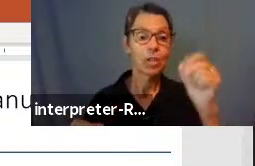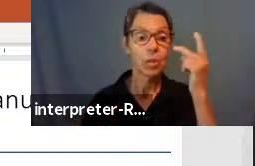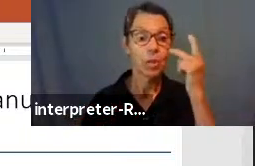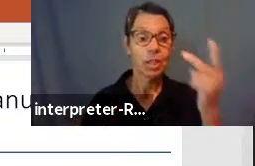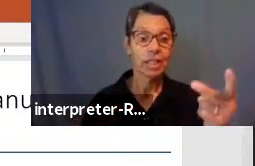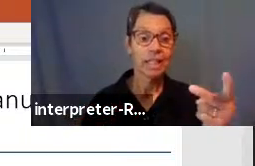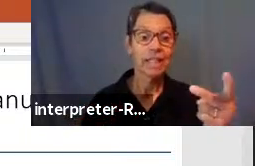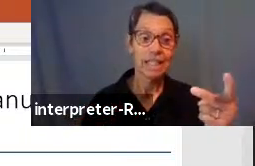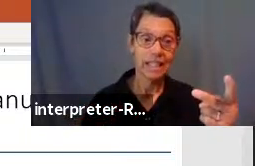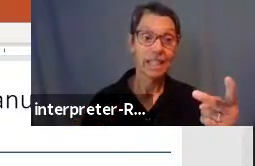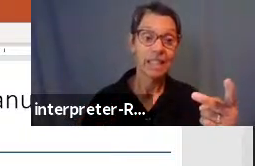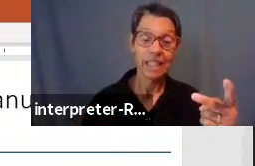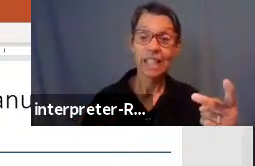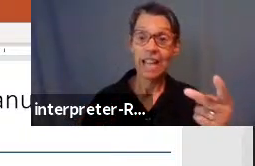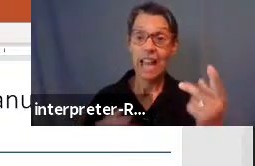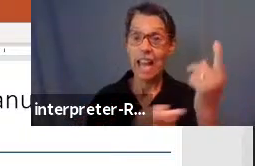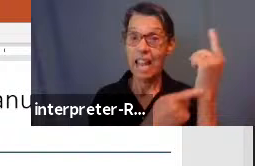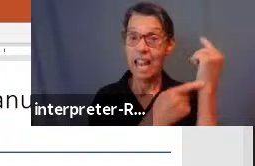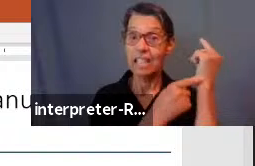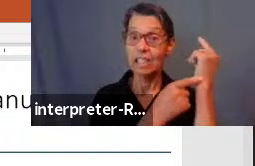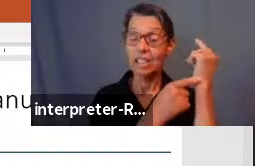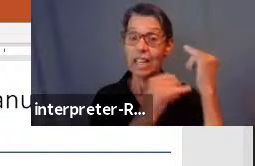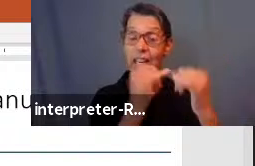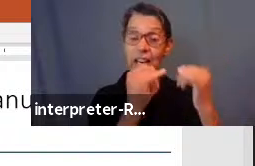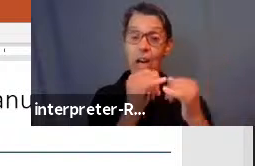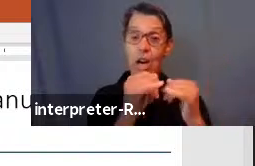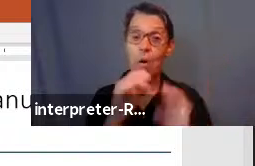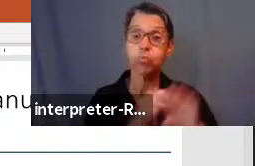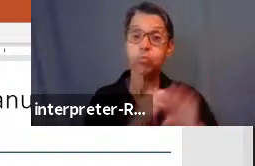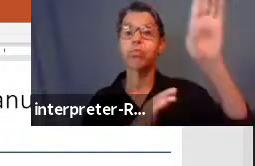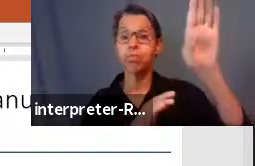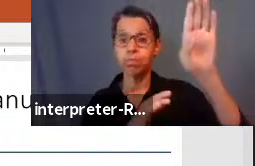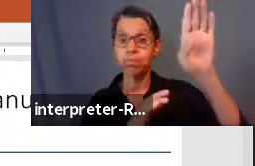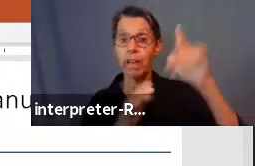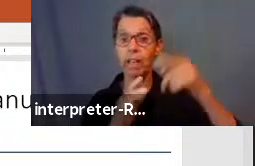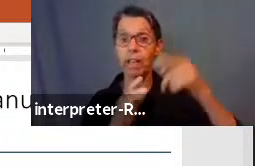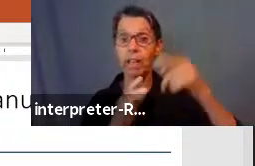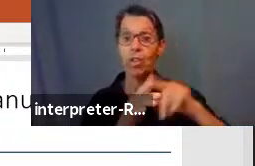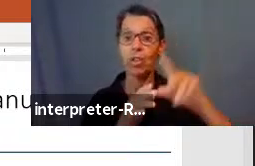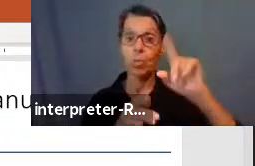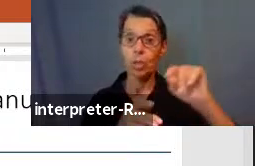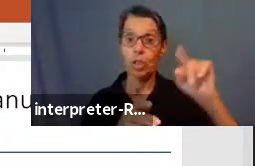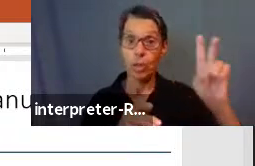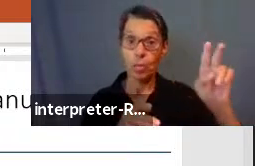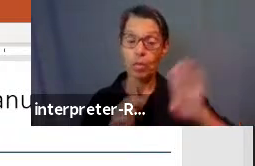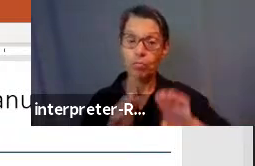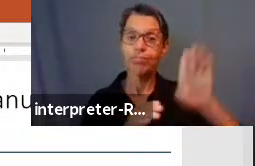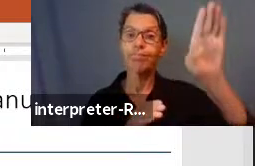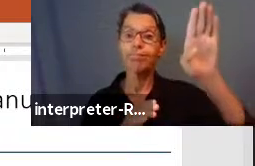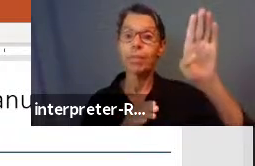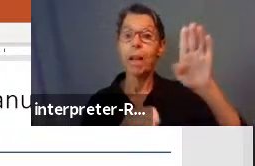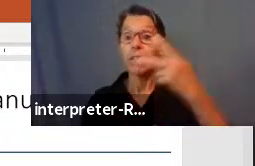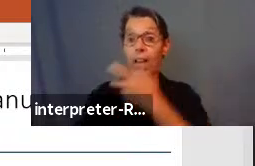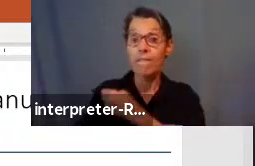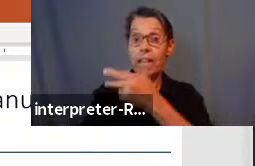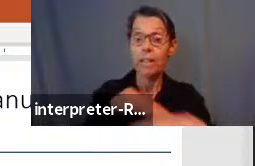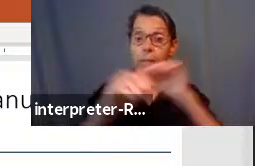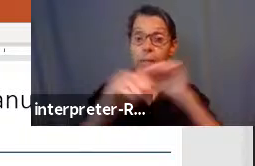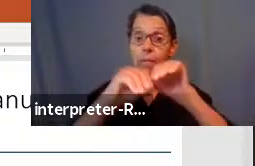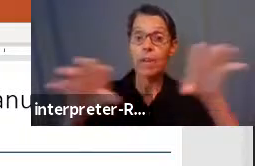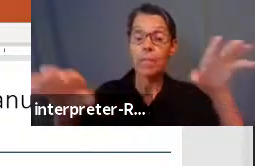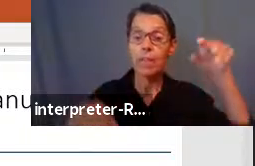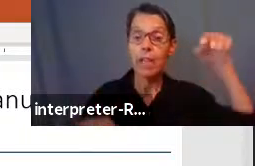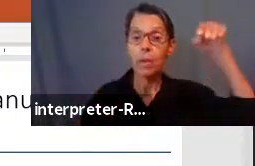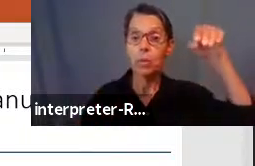in cases at the end of last year and into the beginning of 2021. But as the vaccine became available, the cases